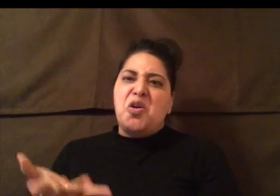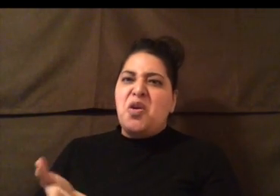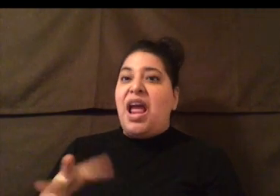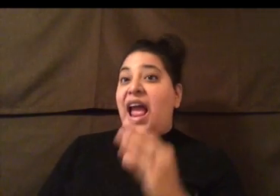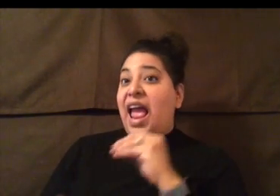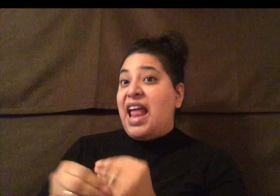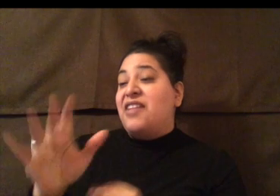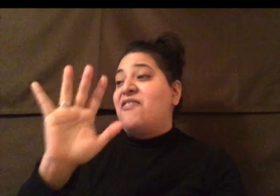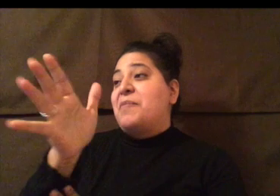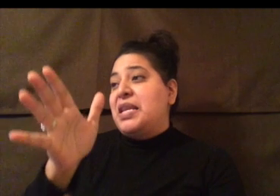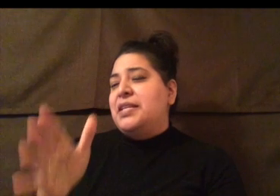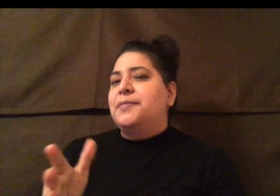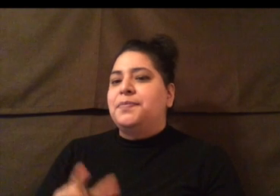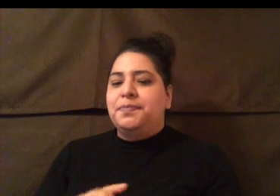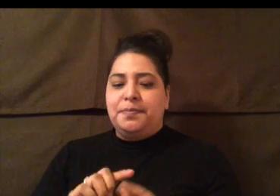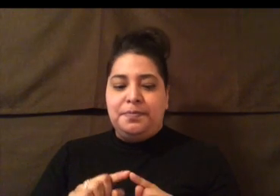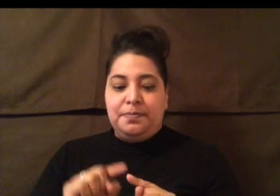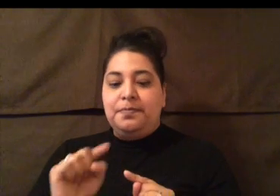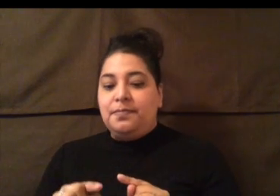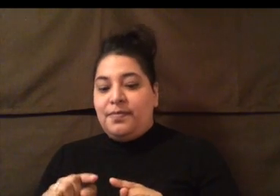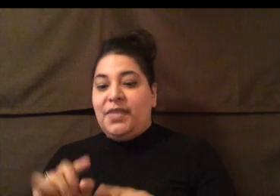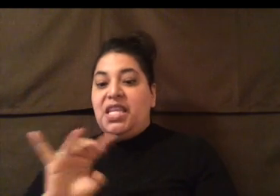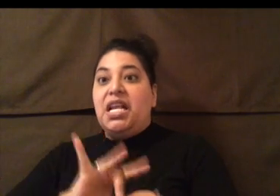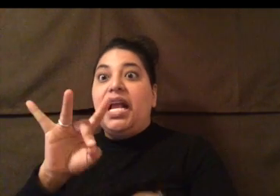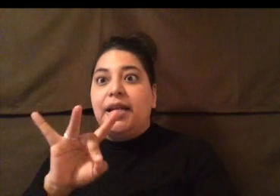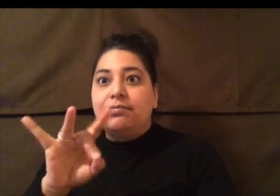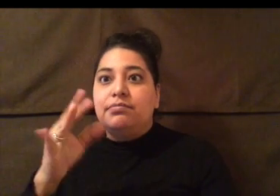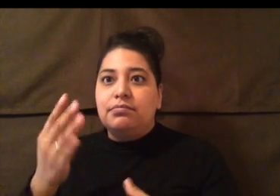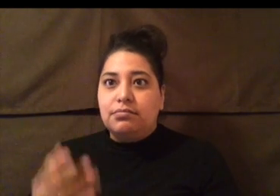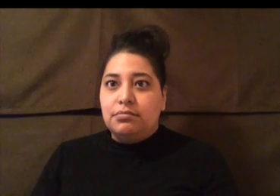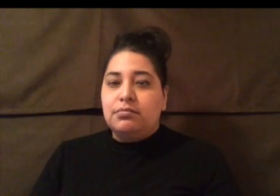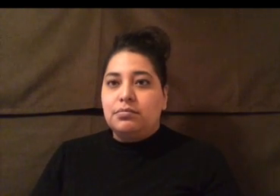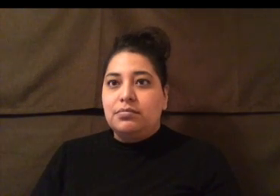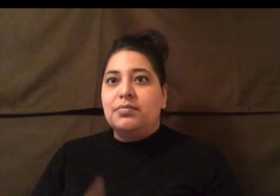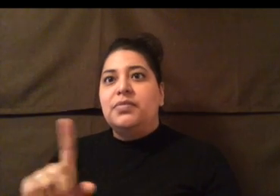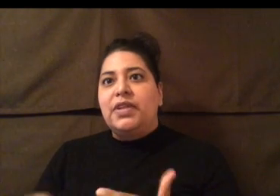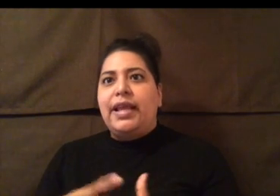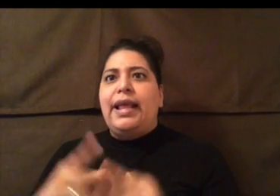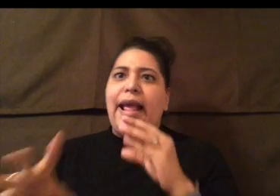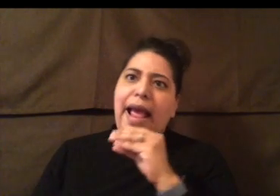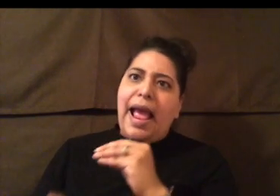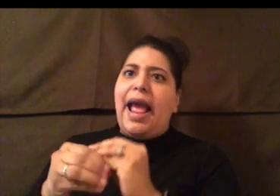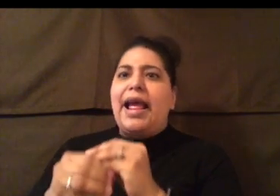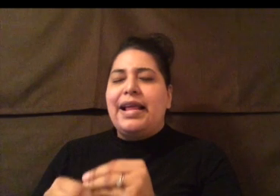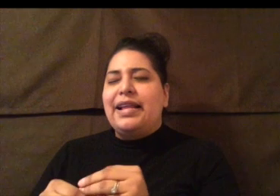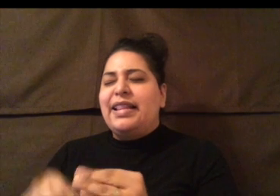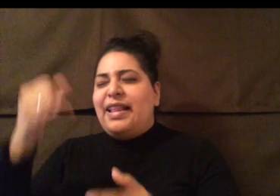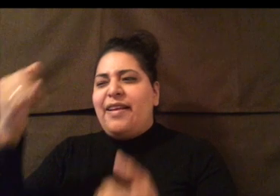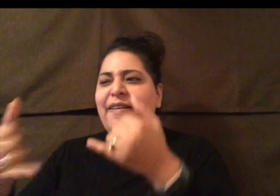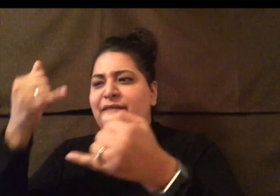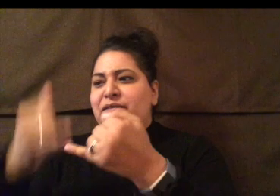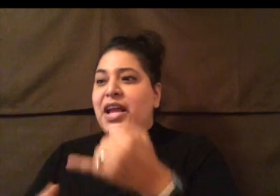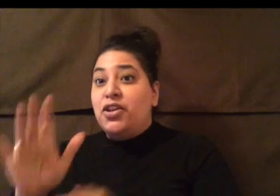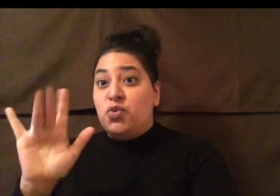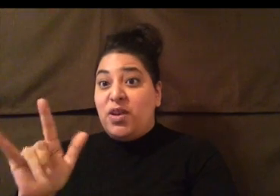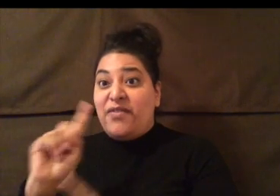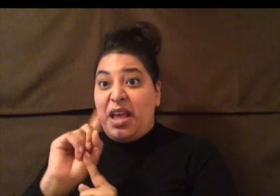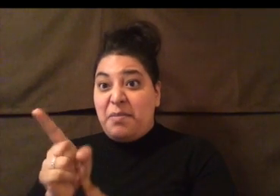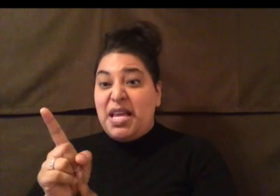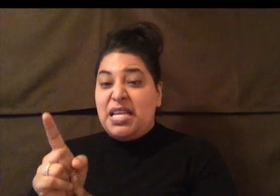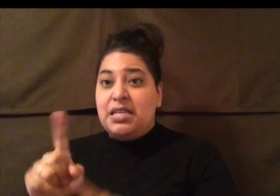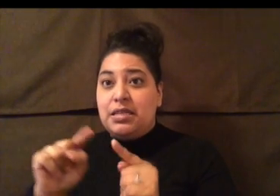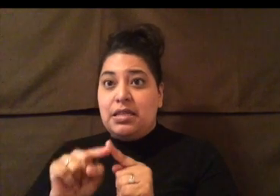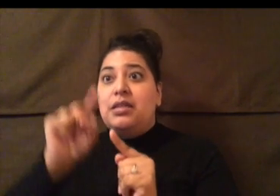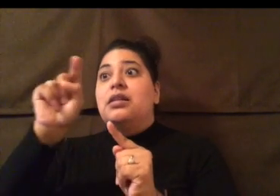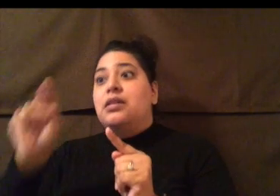Okay, and then they look and see, oh, you know what, I have a friendlier number that I can get to. That would be adding 5